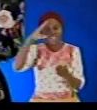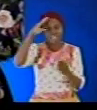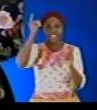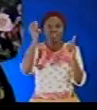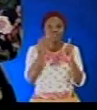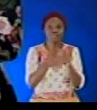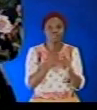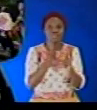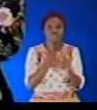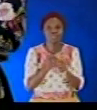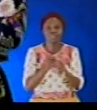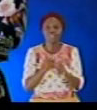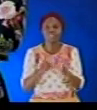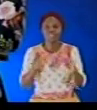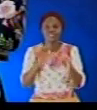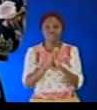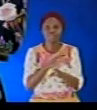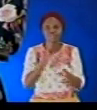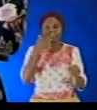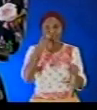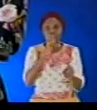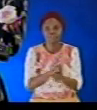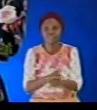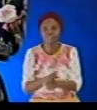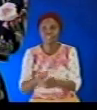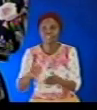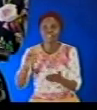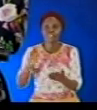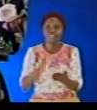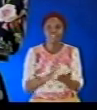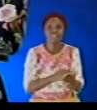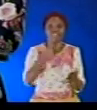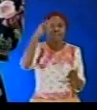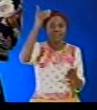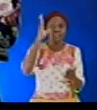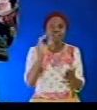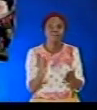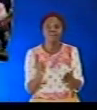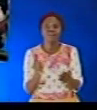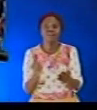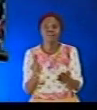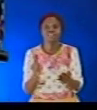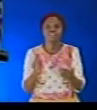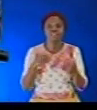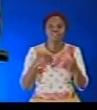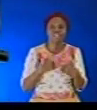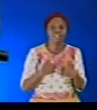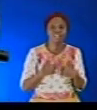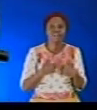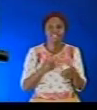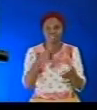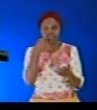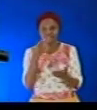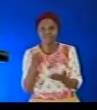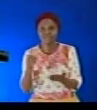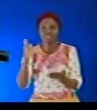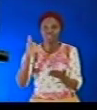by example of what a life should be. God has a plan far above the mind